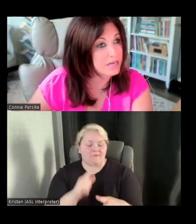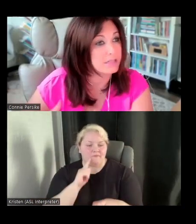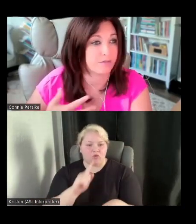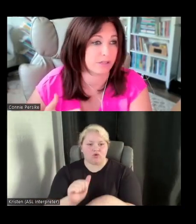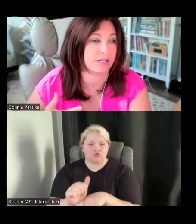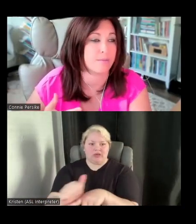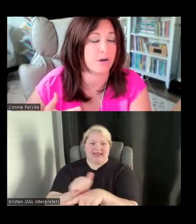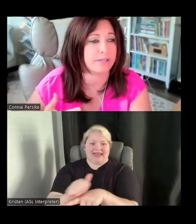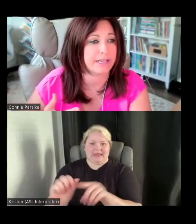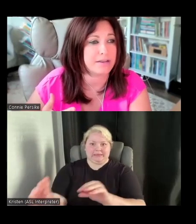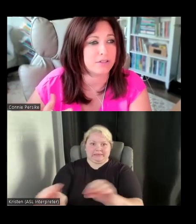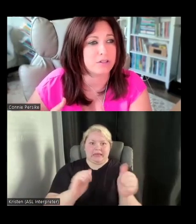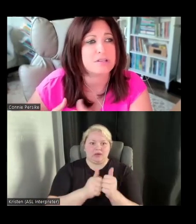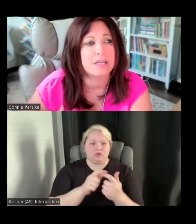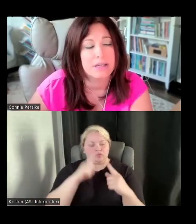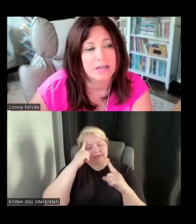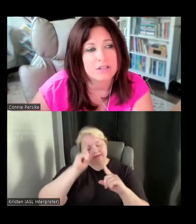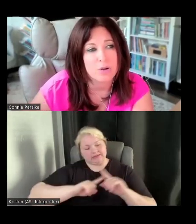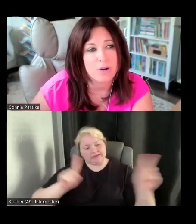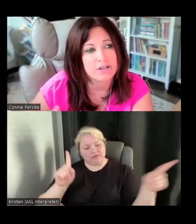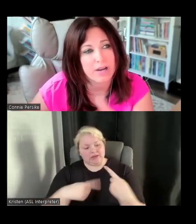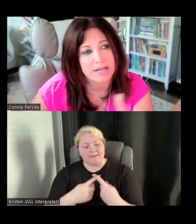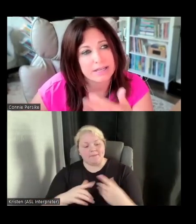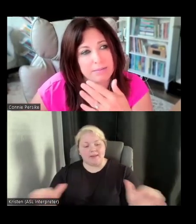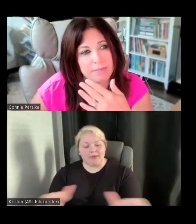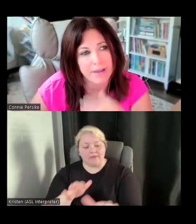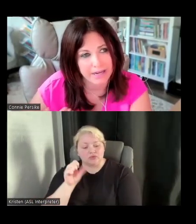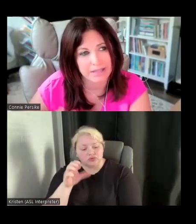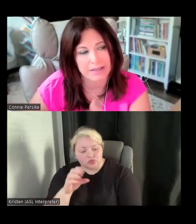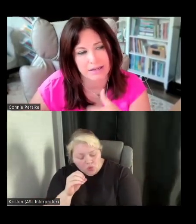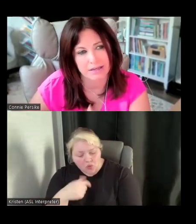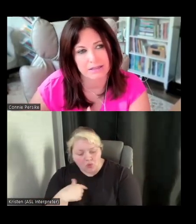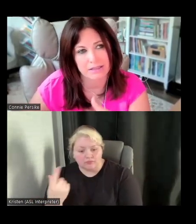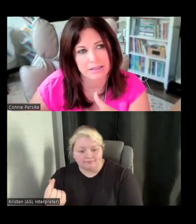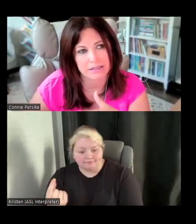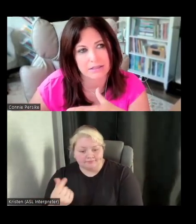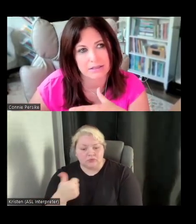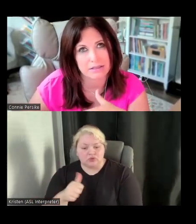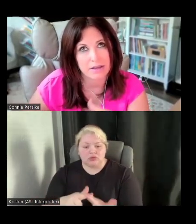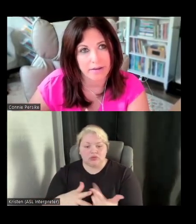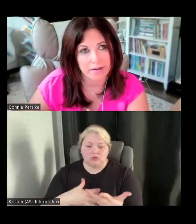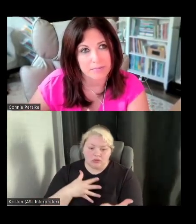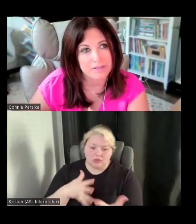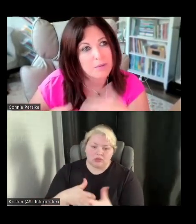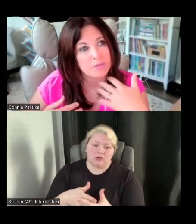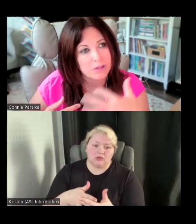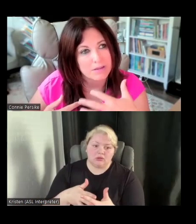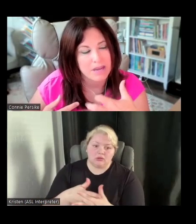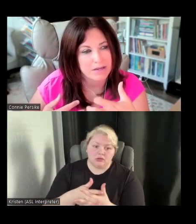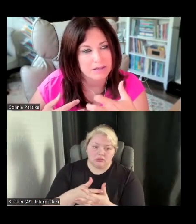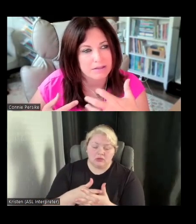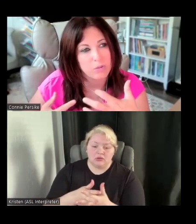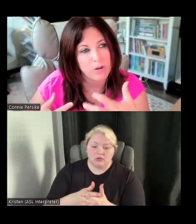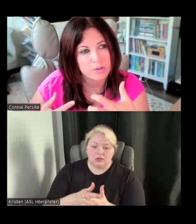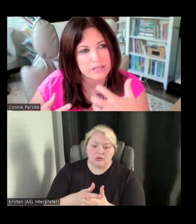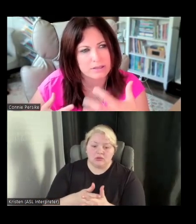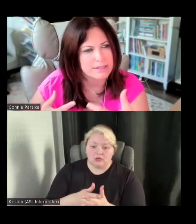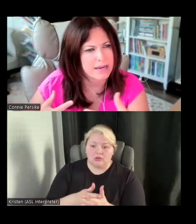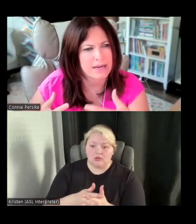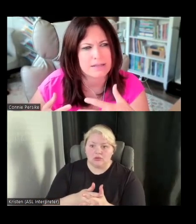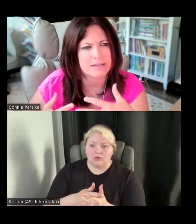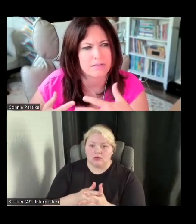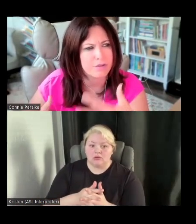to think differently about behaviors. And so I tried to embed things that would really make quotes